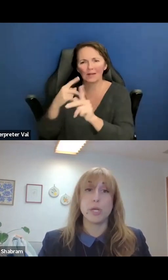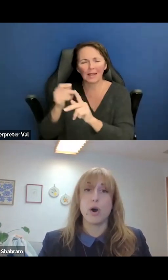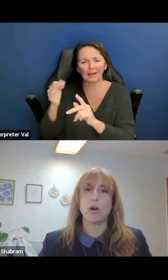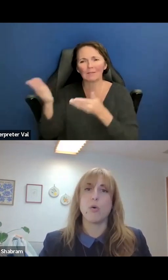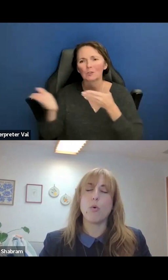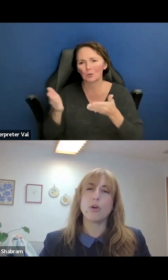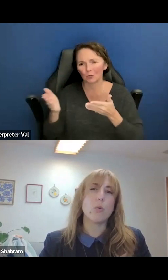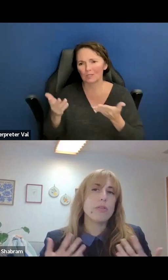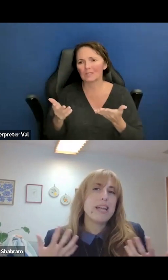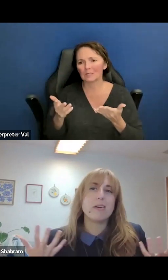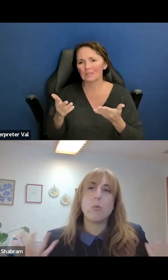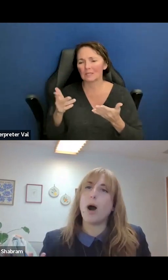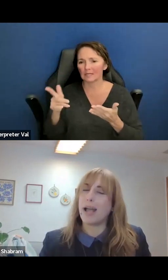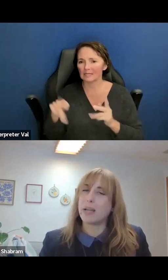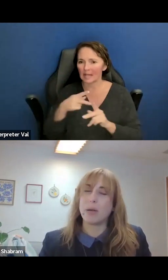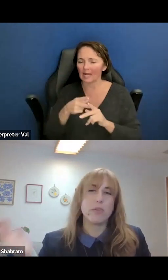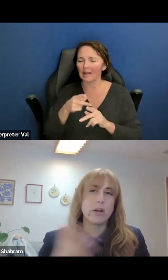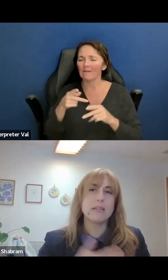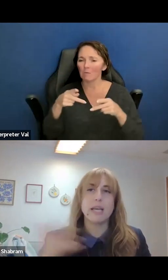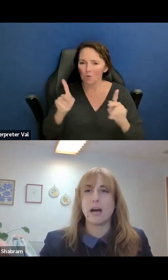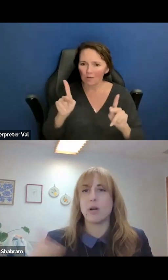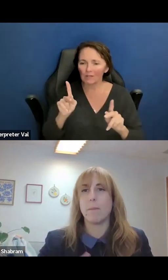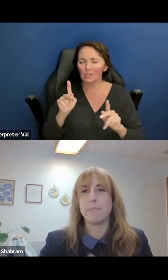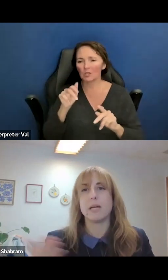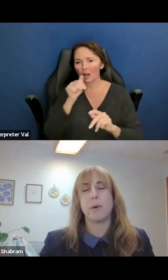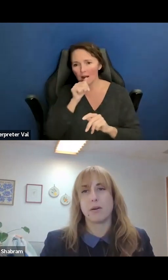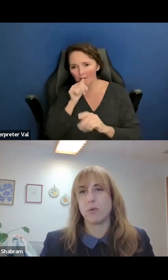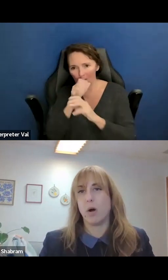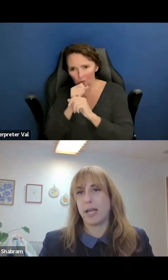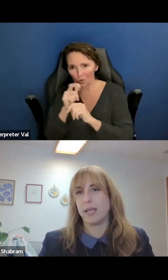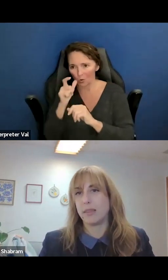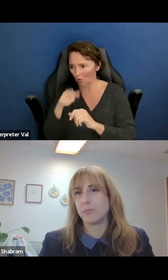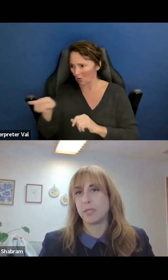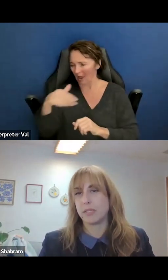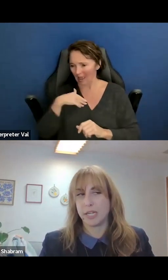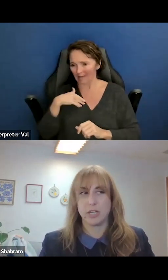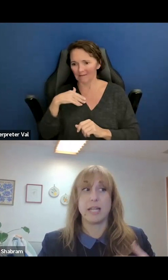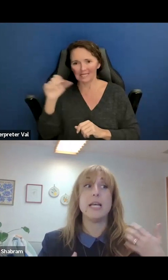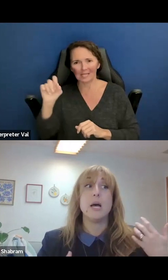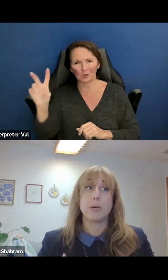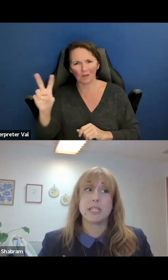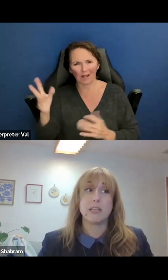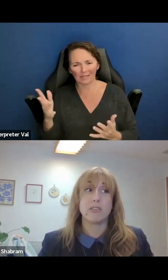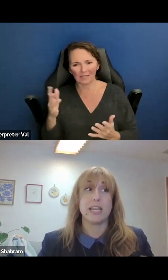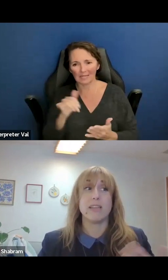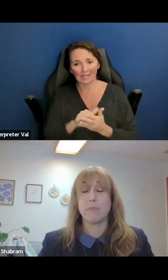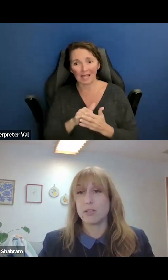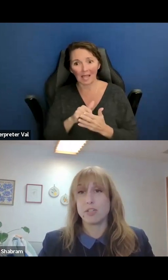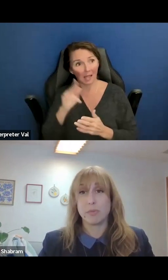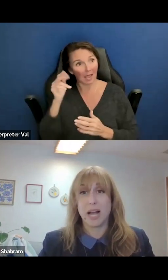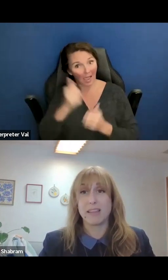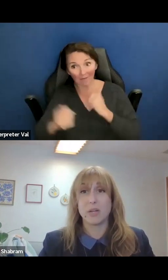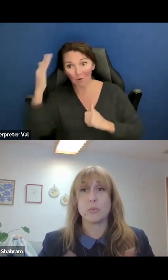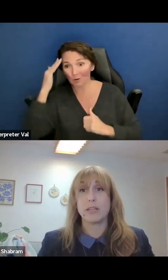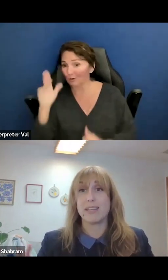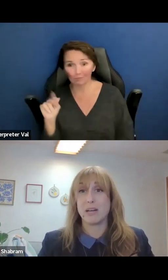do, what we are, or like the why, right? We've already laid out a big part of the why in this presentation, and particularly in that